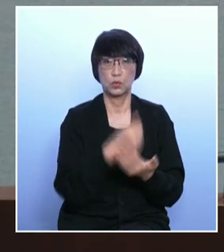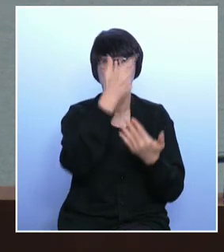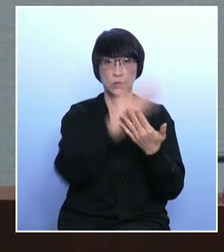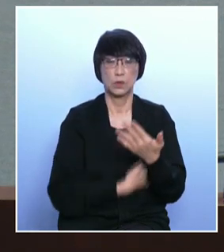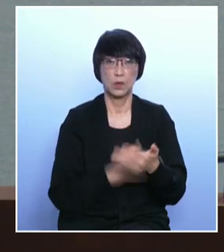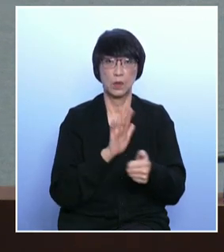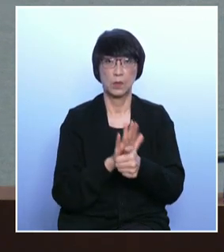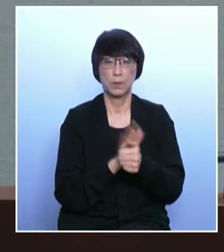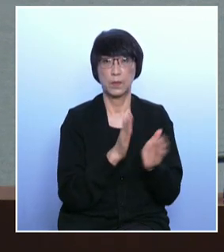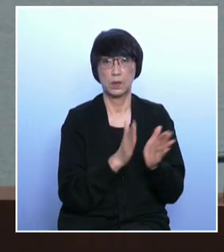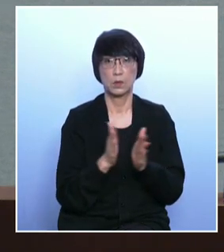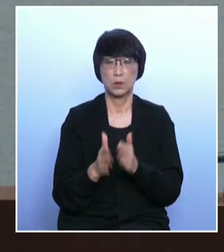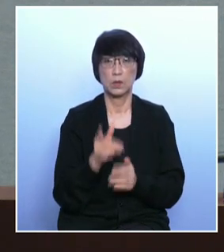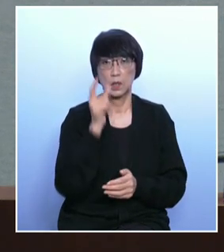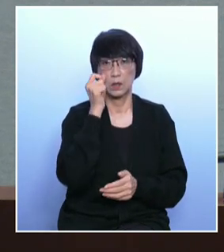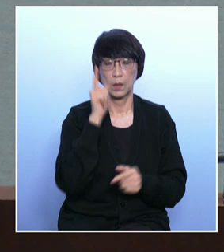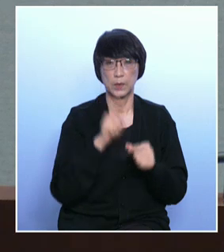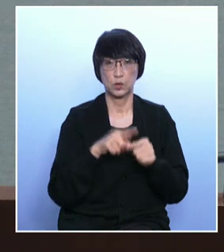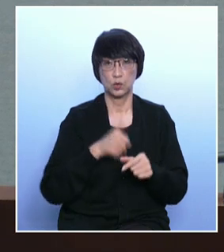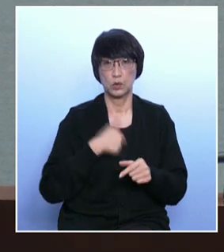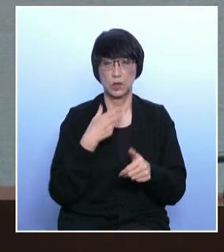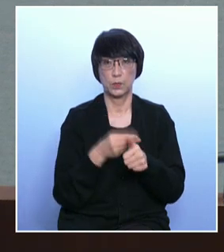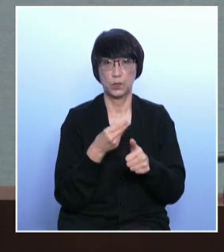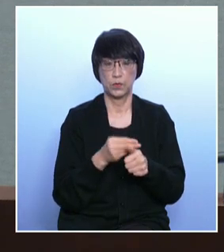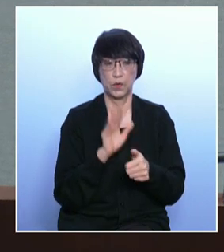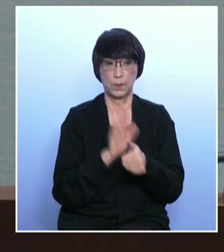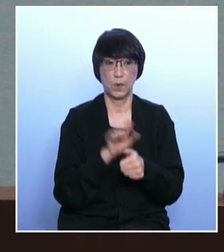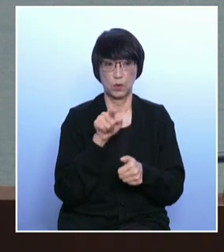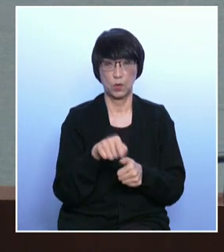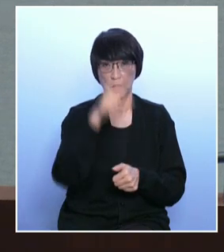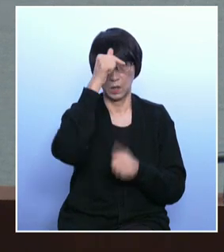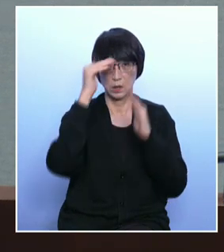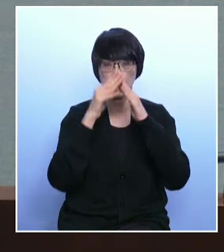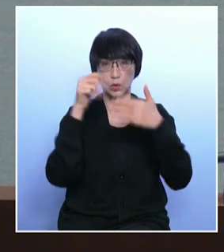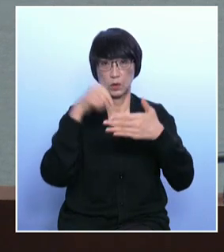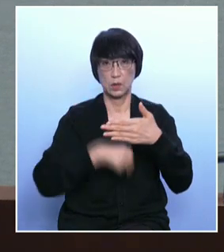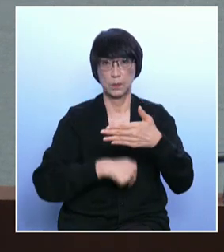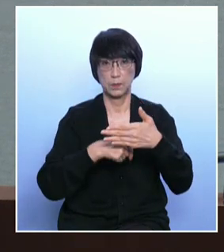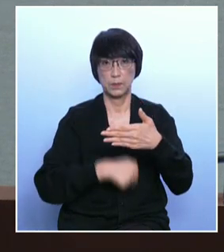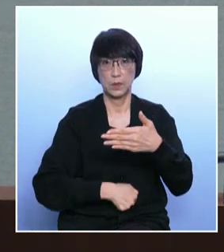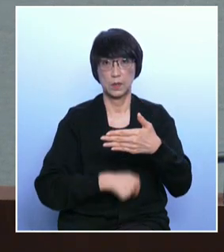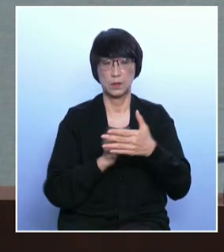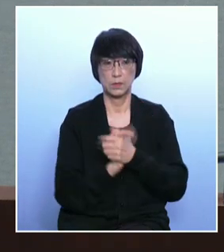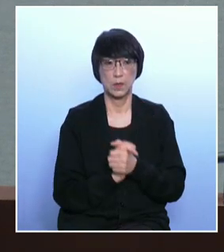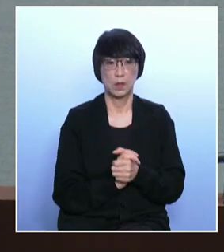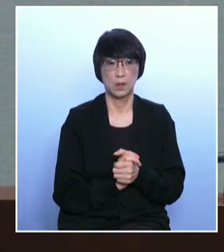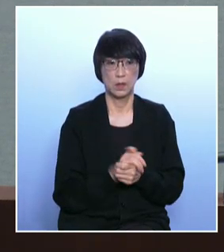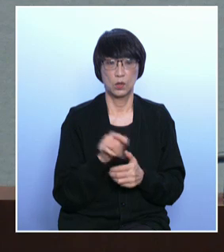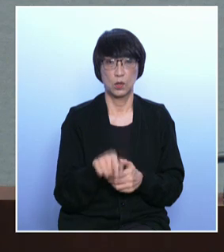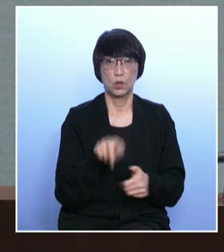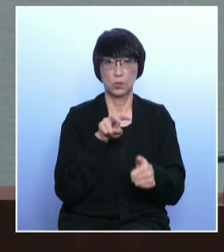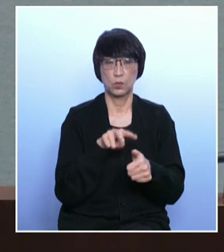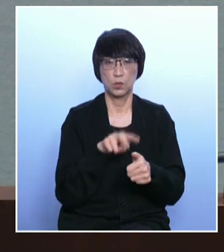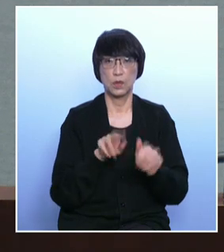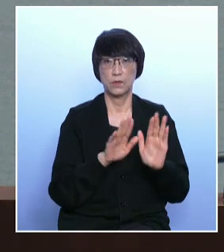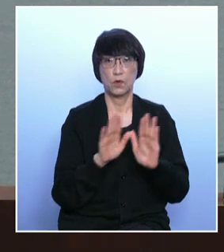have registration in Hong Kong. They will further receive training on Chinese medicine